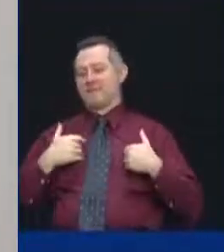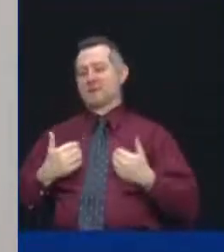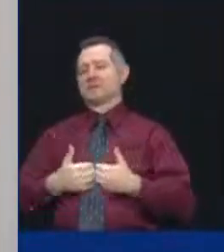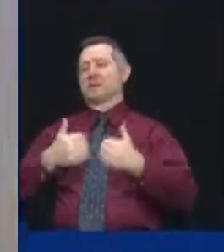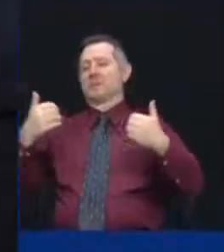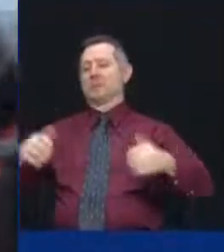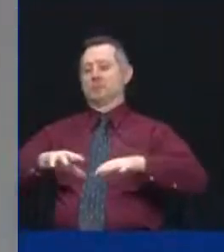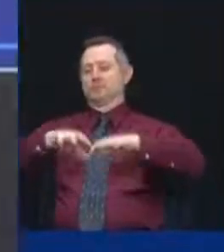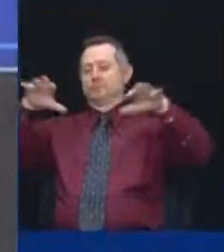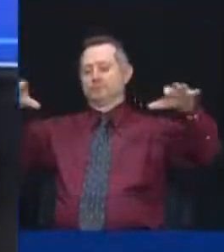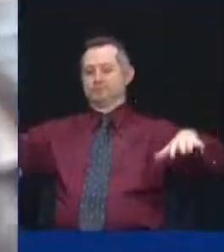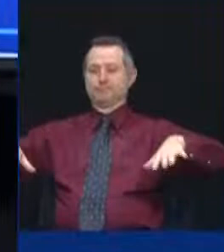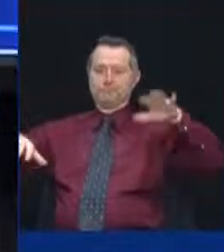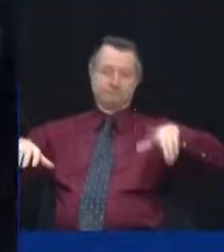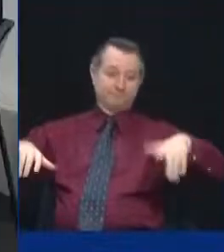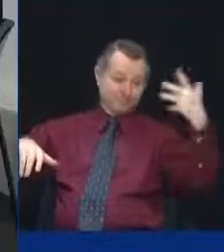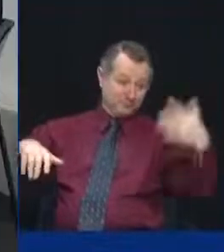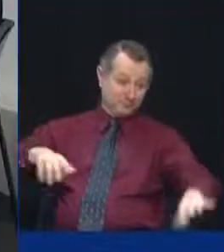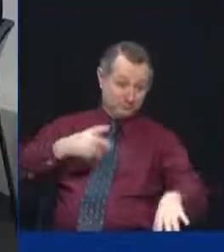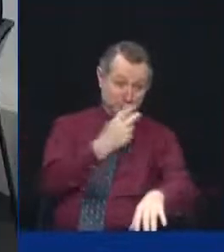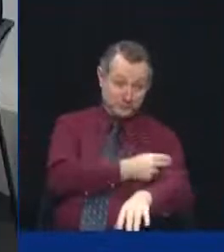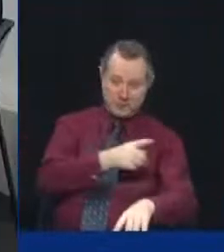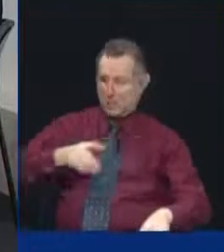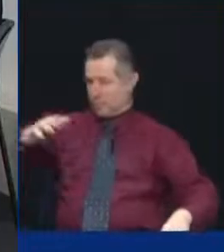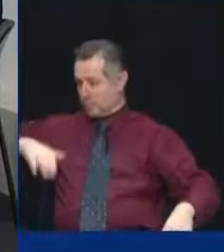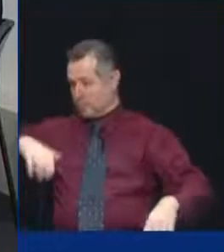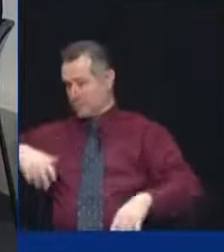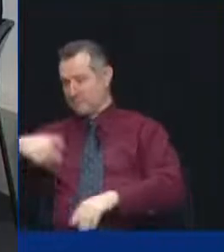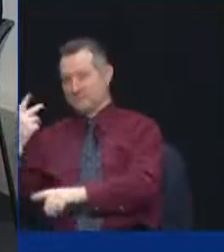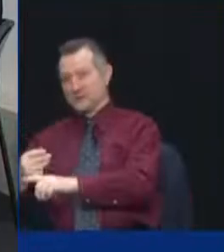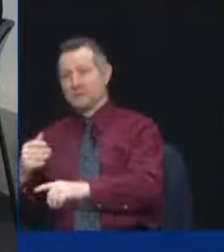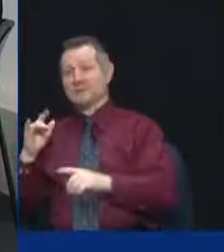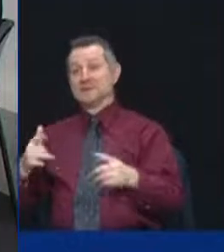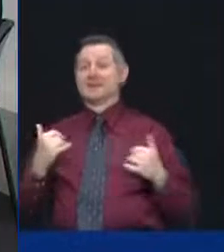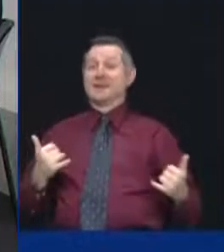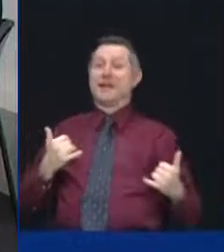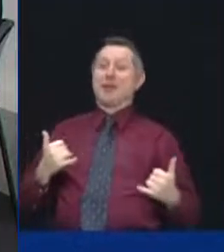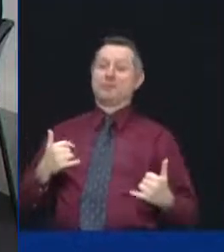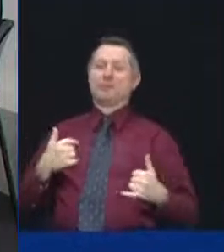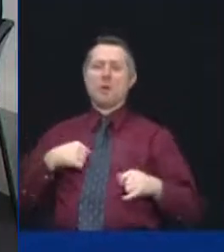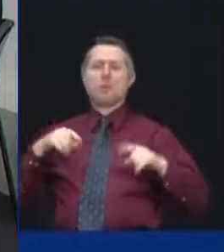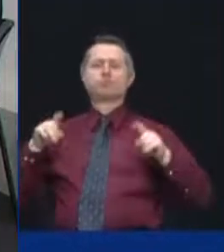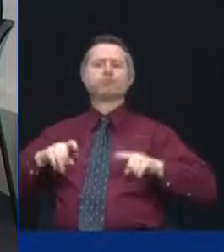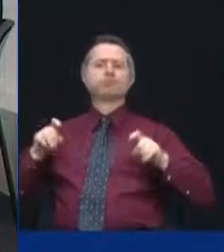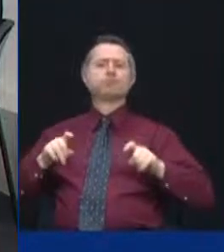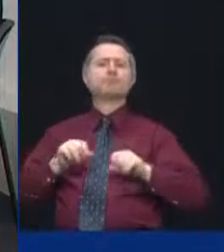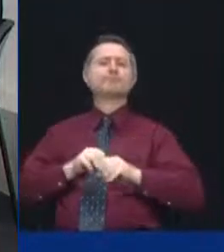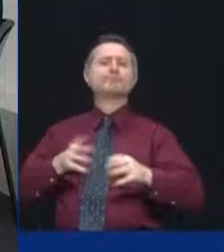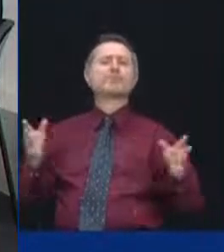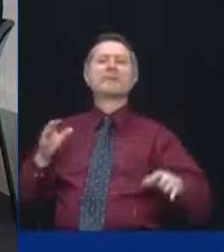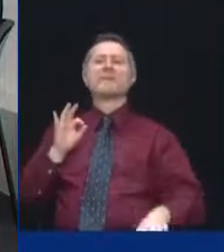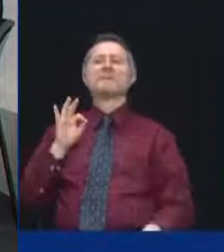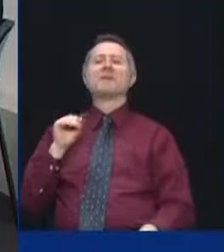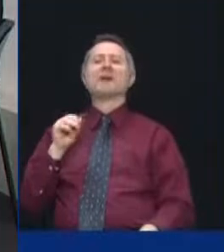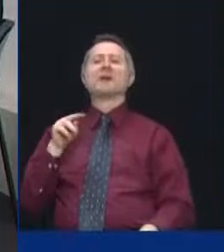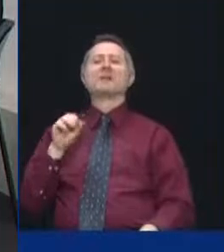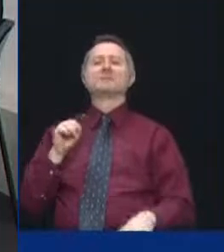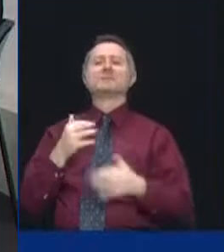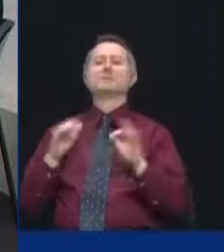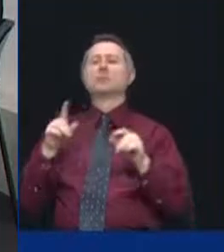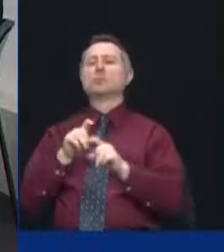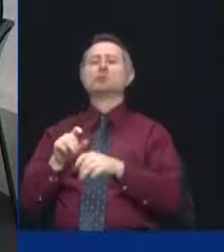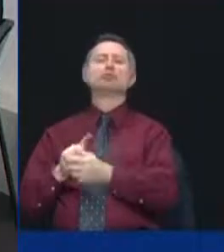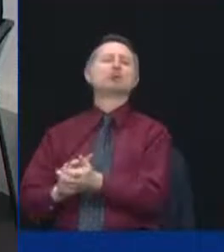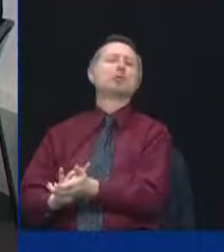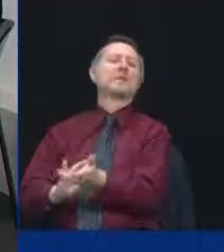vaccinated. We've been polling our fans. I think the majority are vaccinated rather than unvaccinated